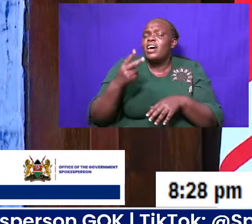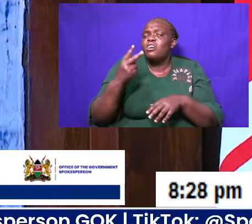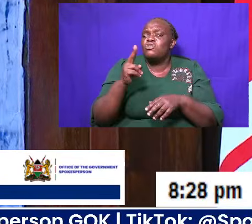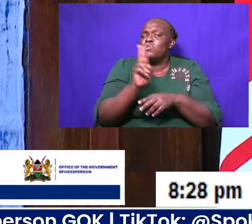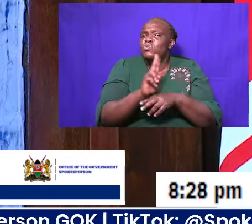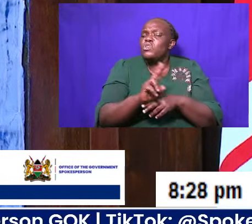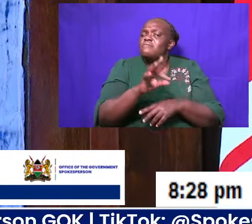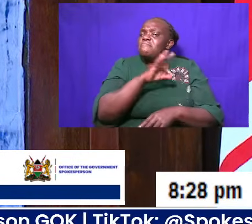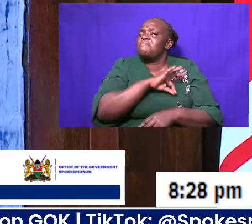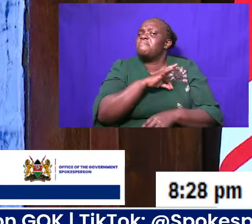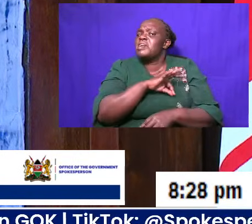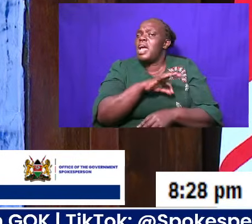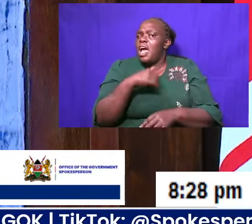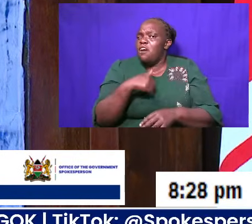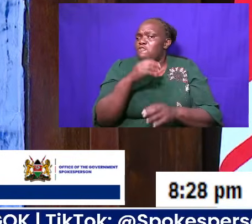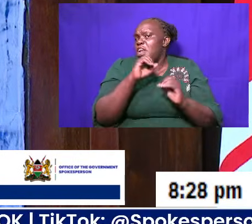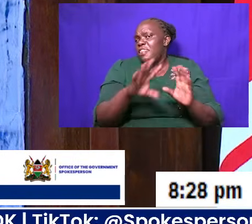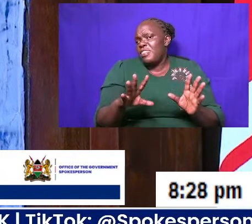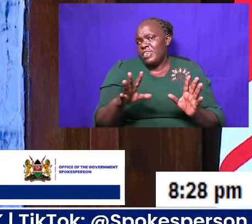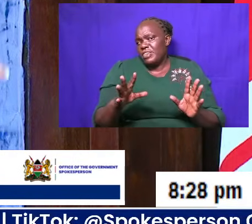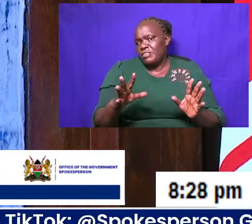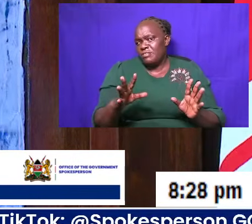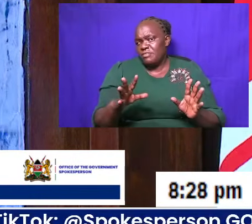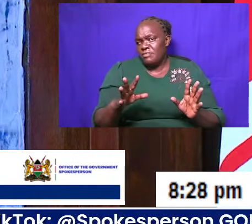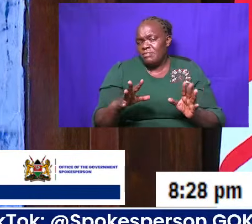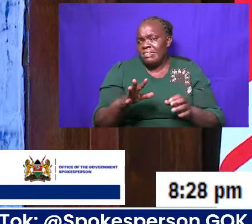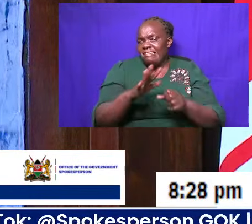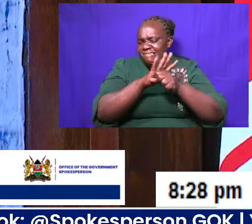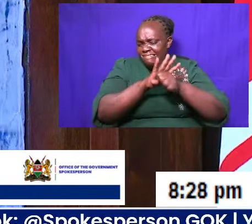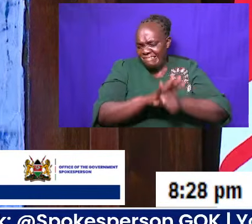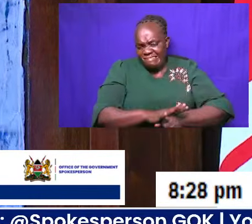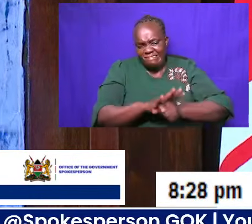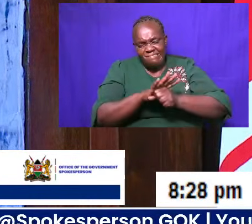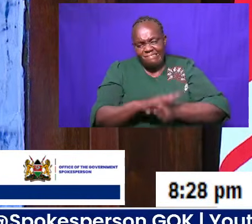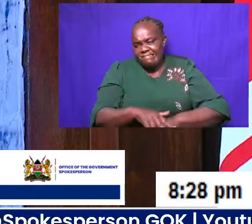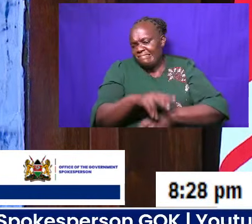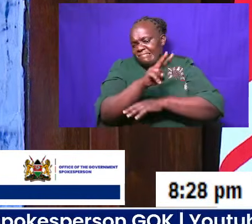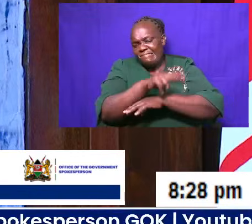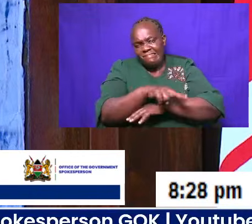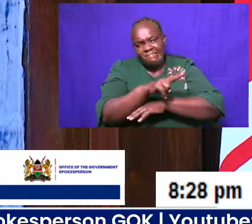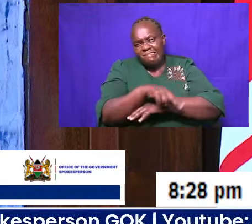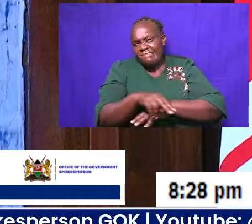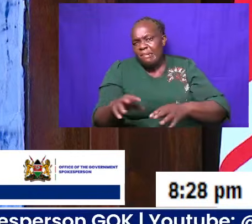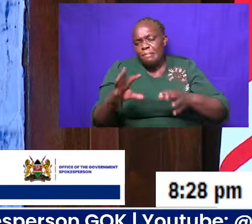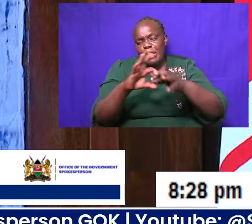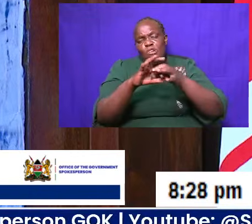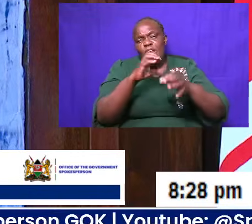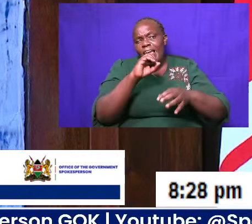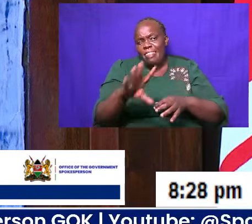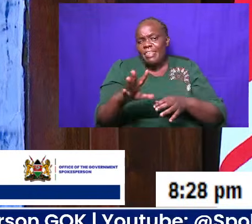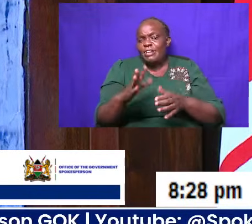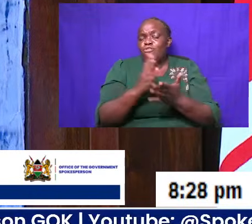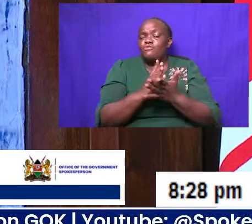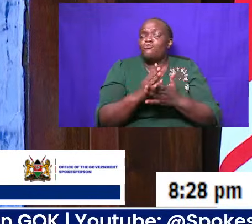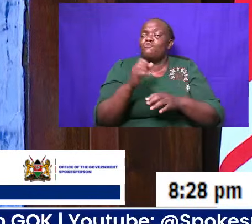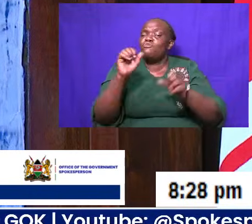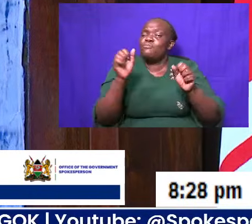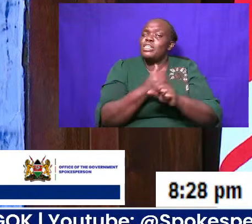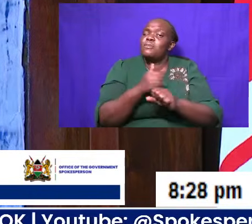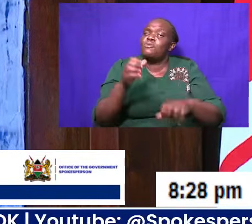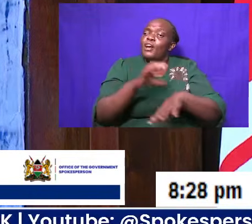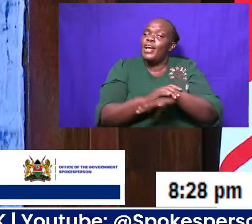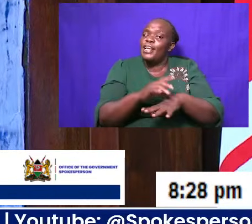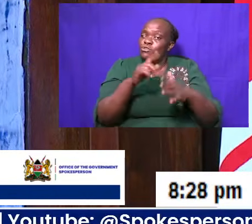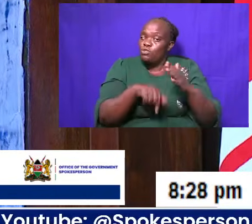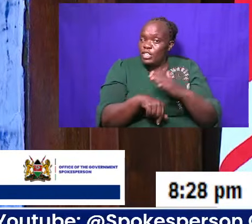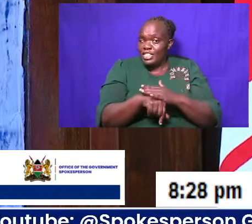allowance because of, they were looked down. They didn't belong. You're told you can't earn house allowance because your husband is